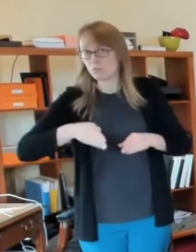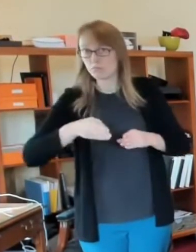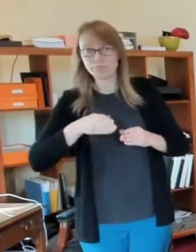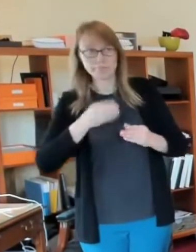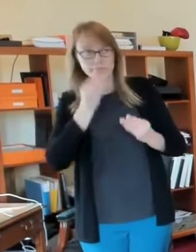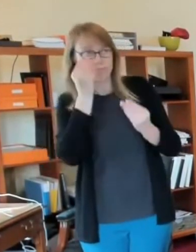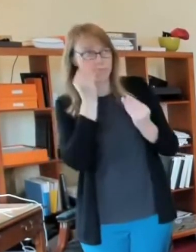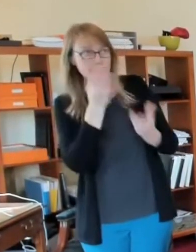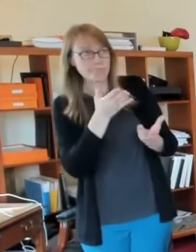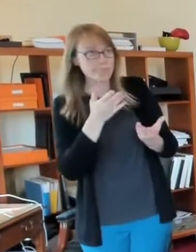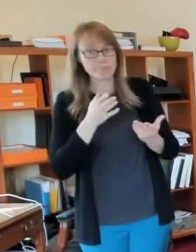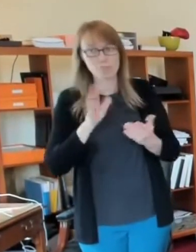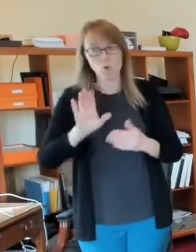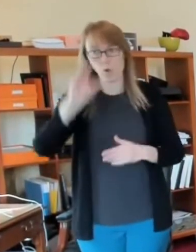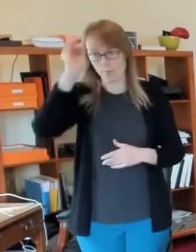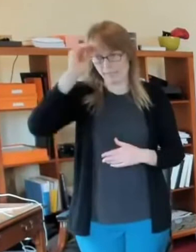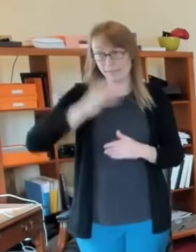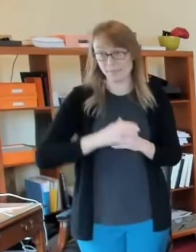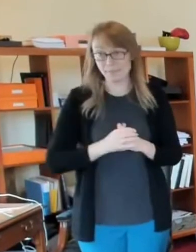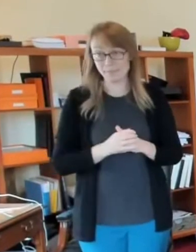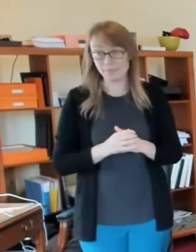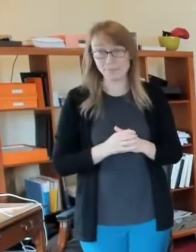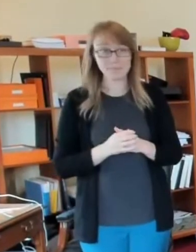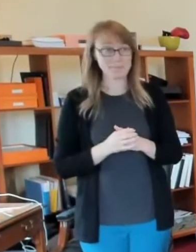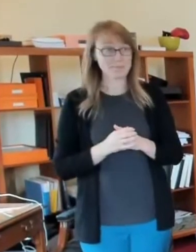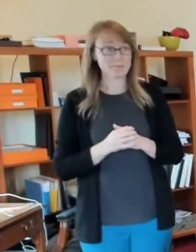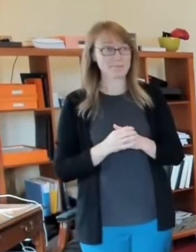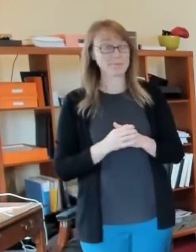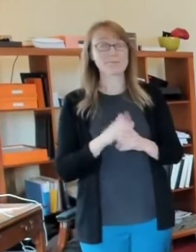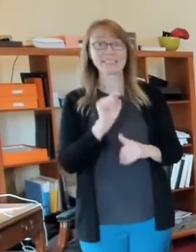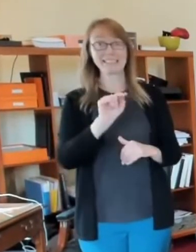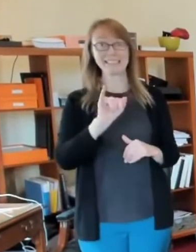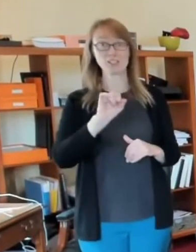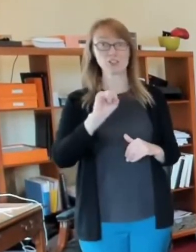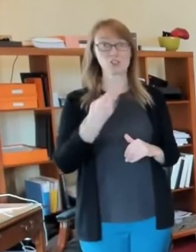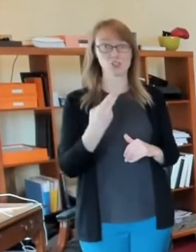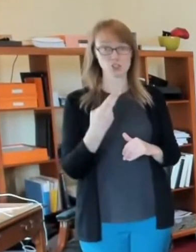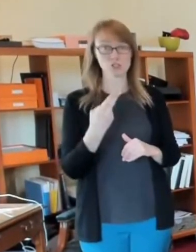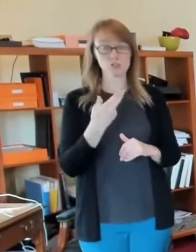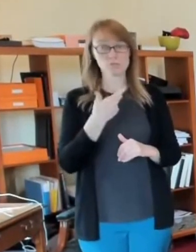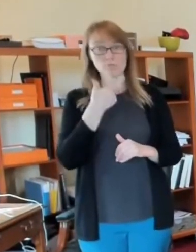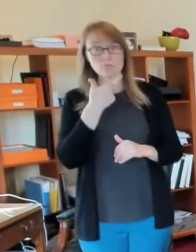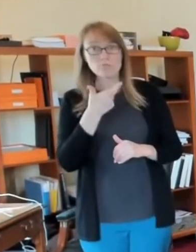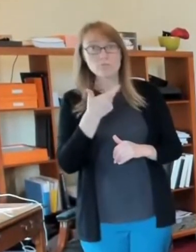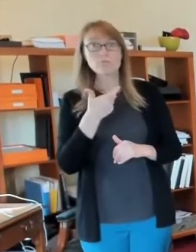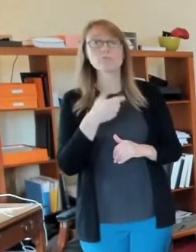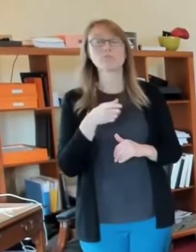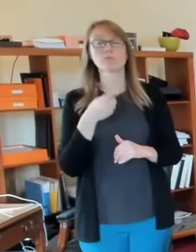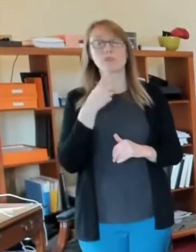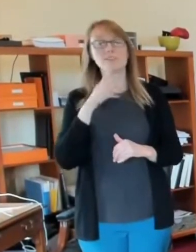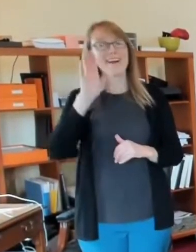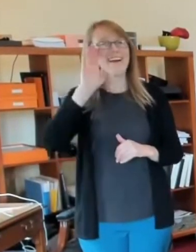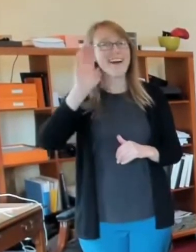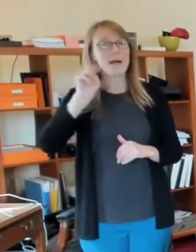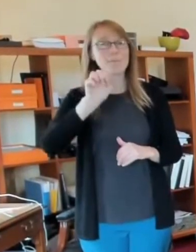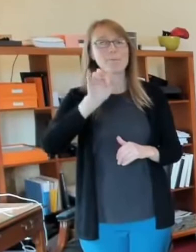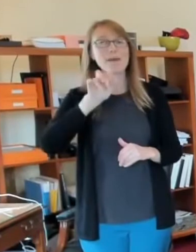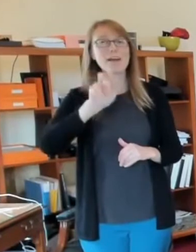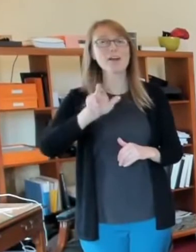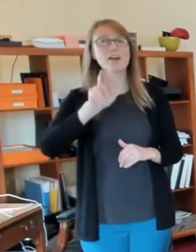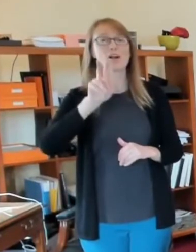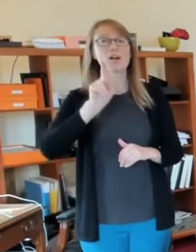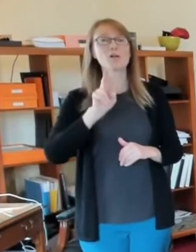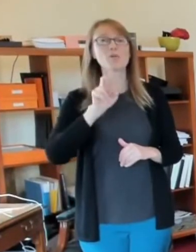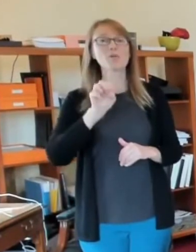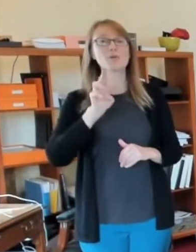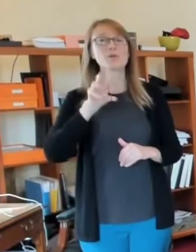so that they know the way that you feel about that. Tish is watching, Mayor, and says, "Hi, Mayor Crewson. Do you have any updates